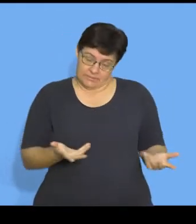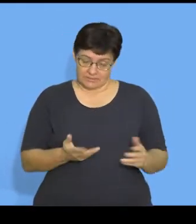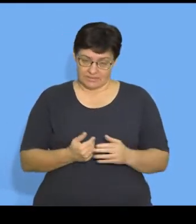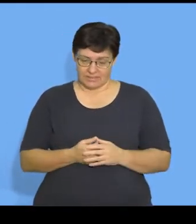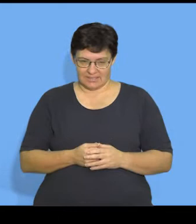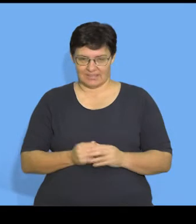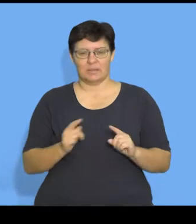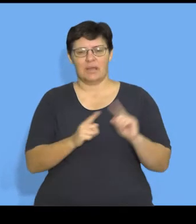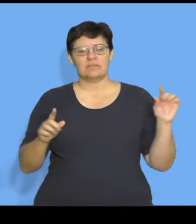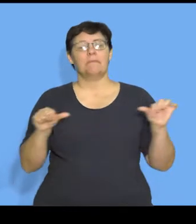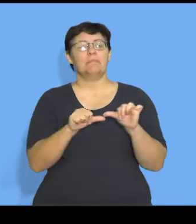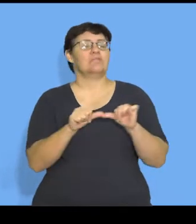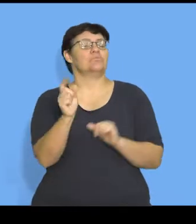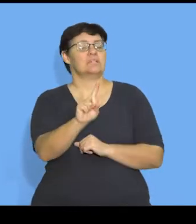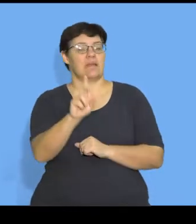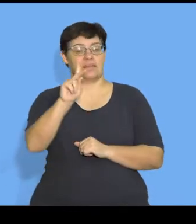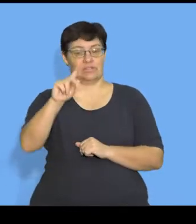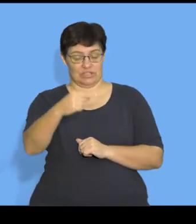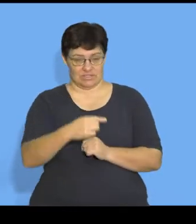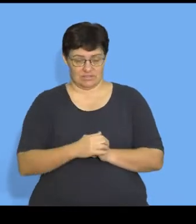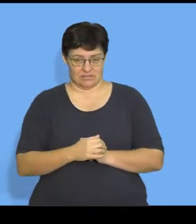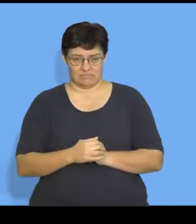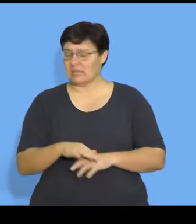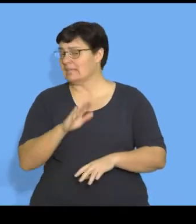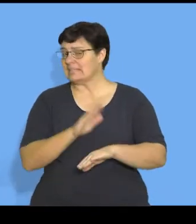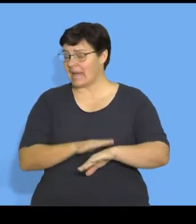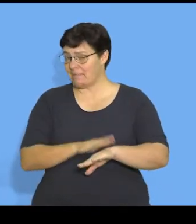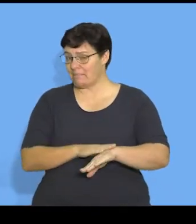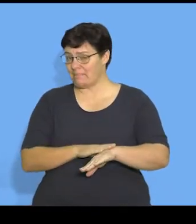in kilograms. Time,